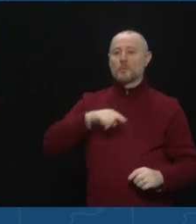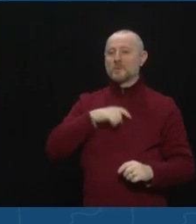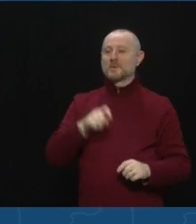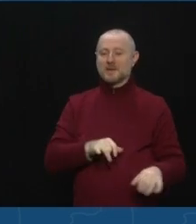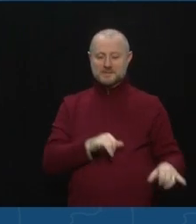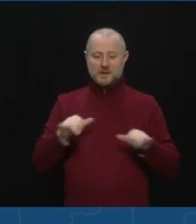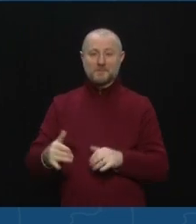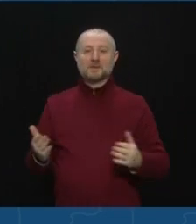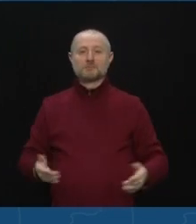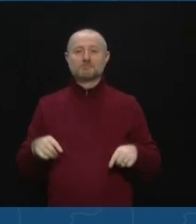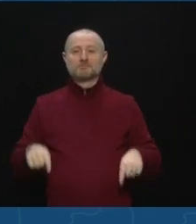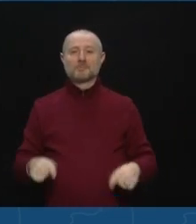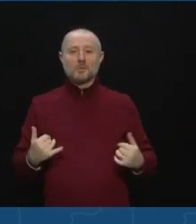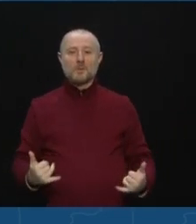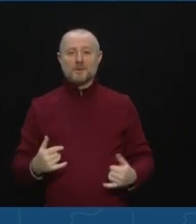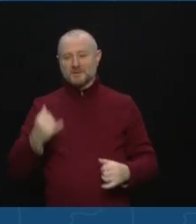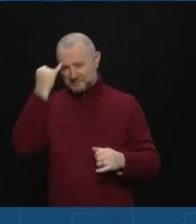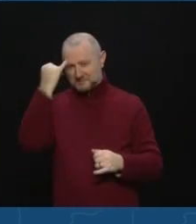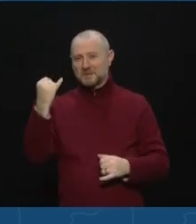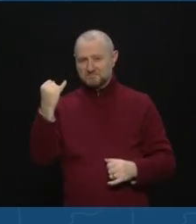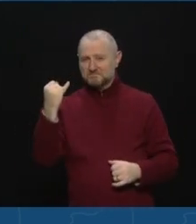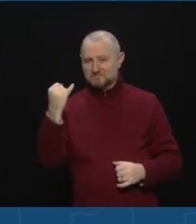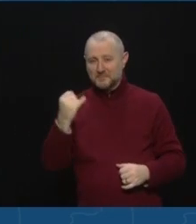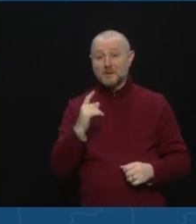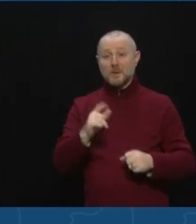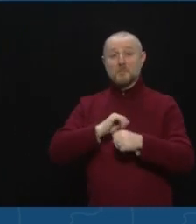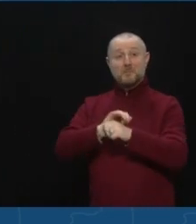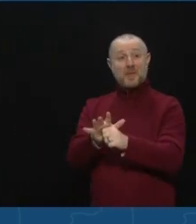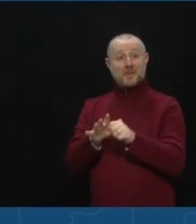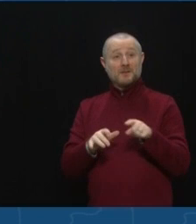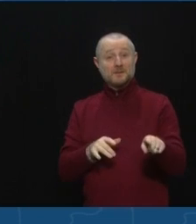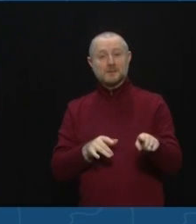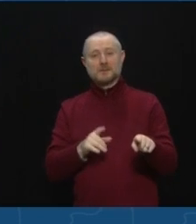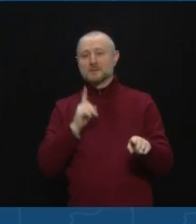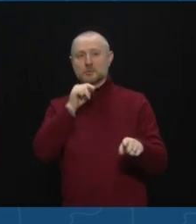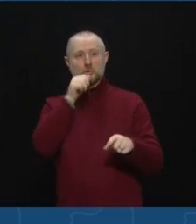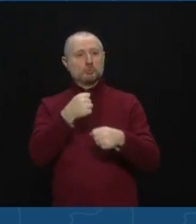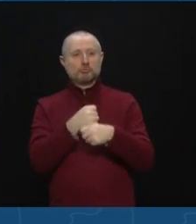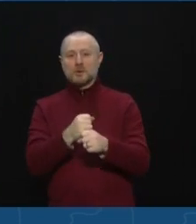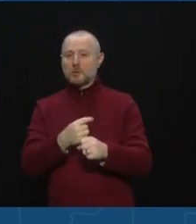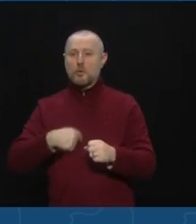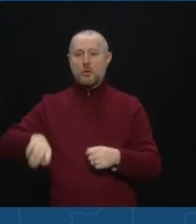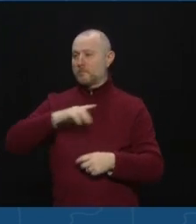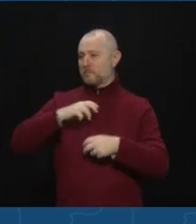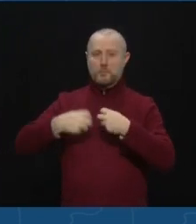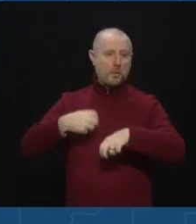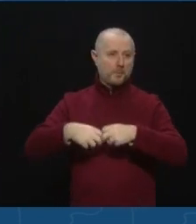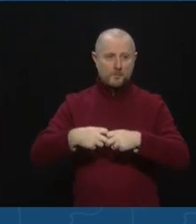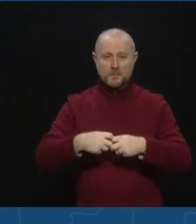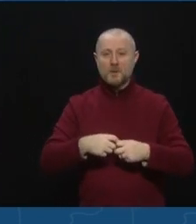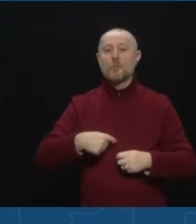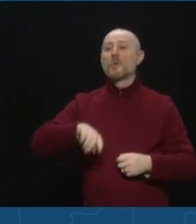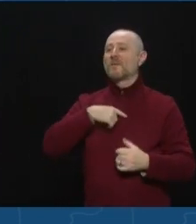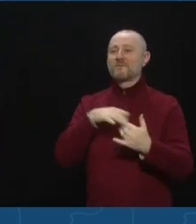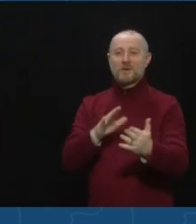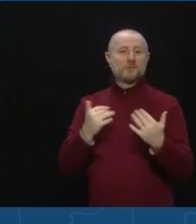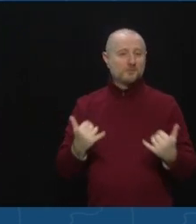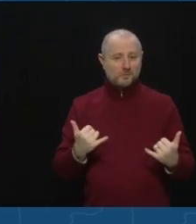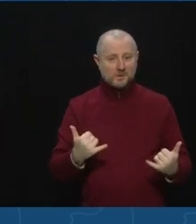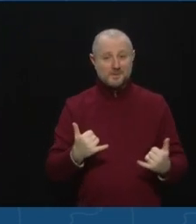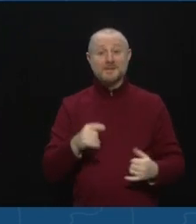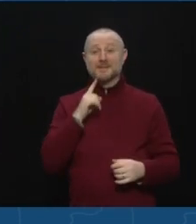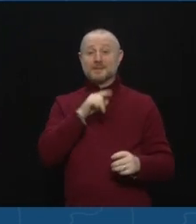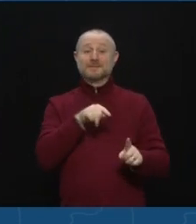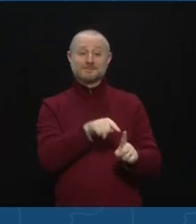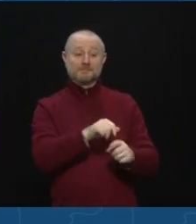to do the same. Because this pandemic did not create all the problems we're facing today. It simply forced us to hold